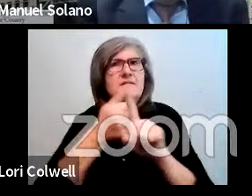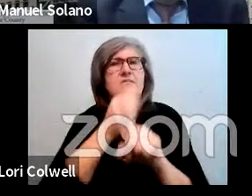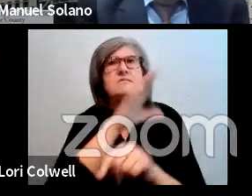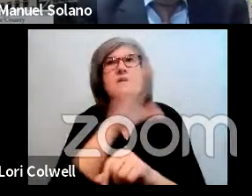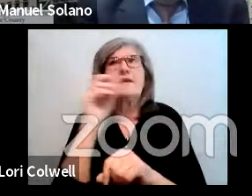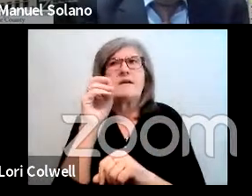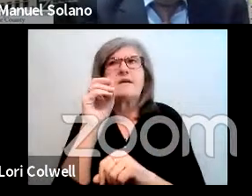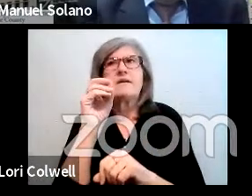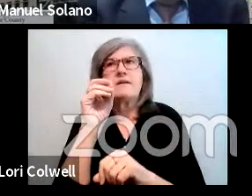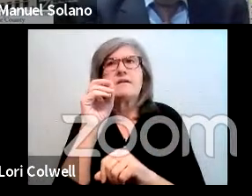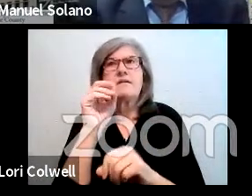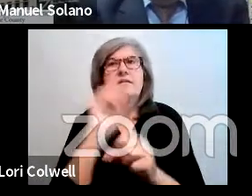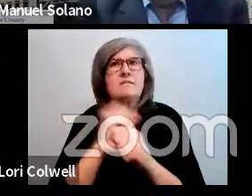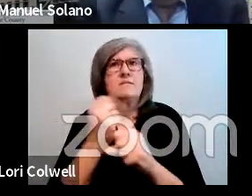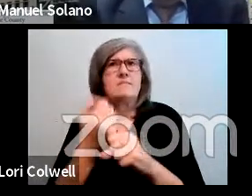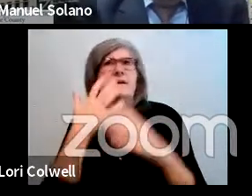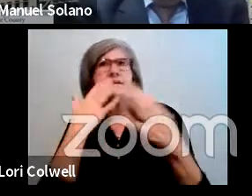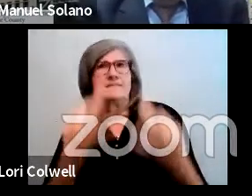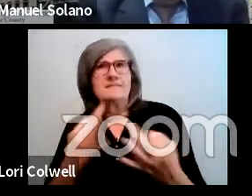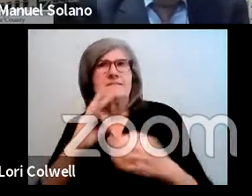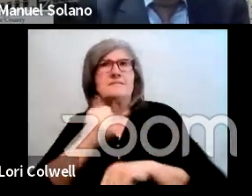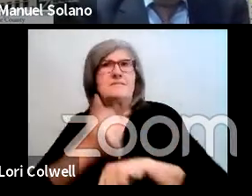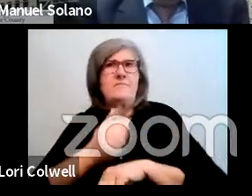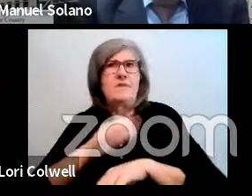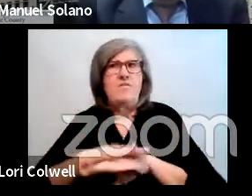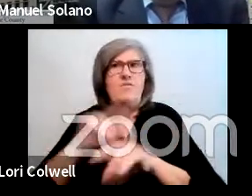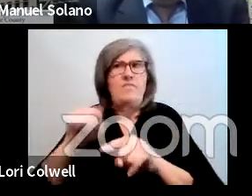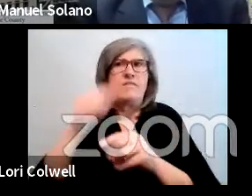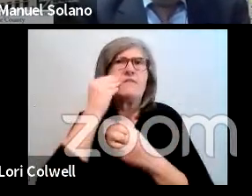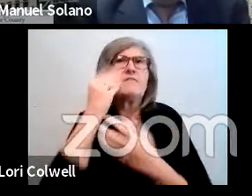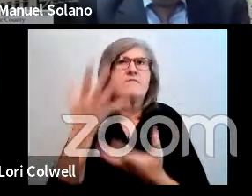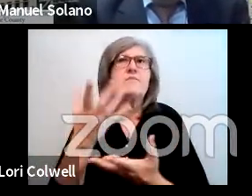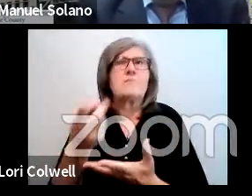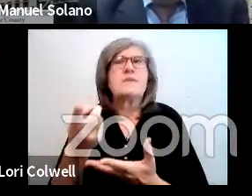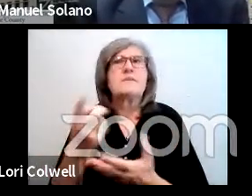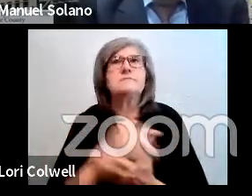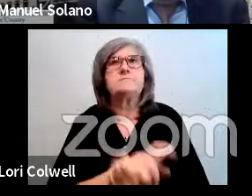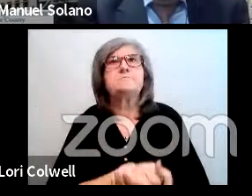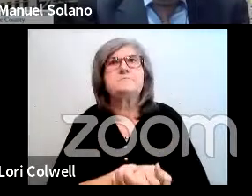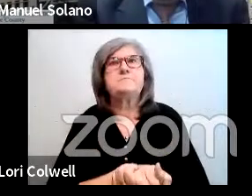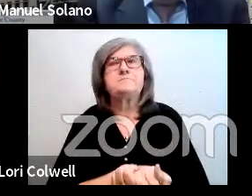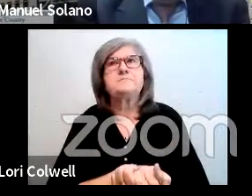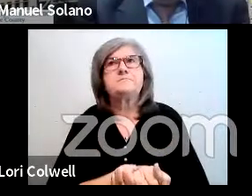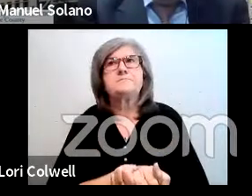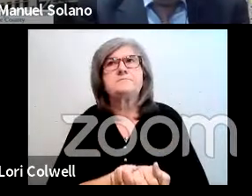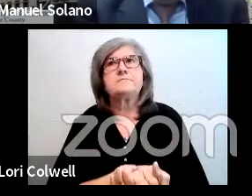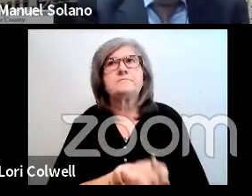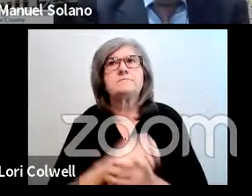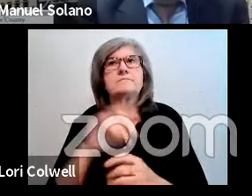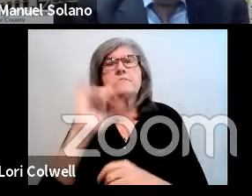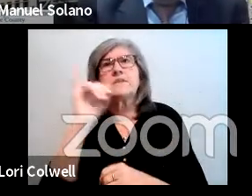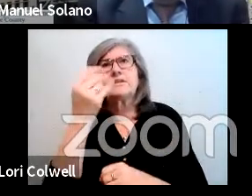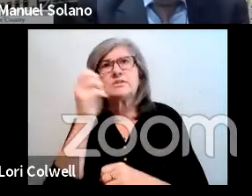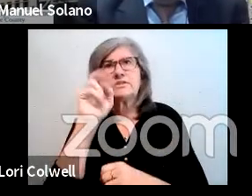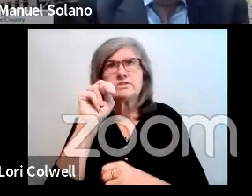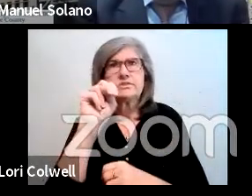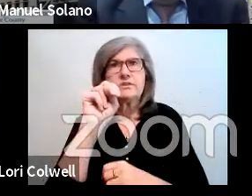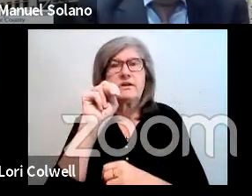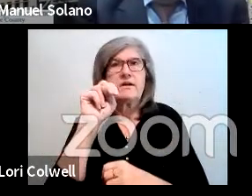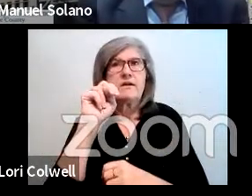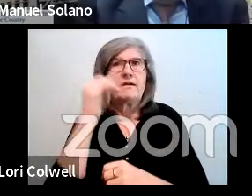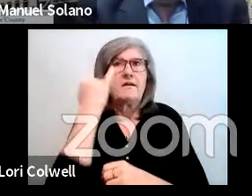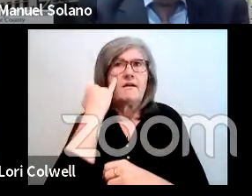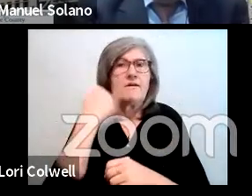then make decisions based on that, I guess would be my question. So Jen, if I